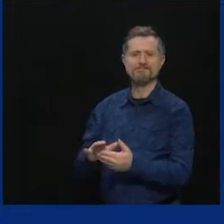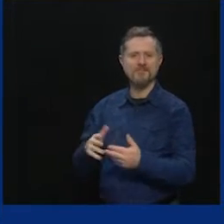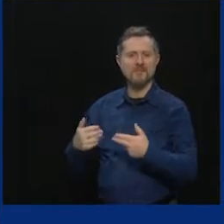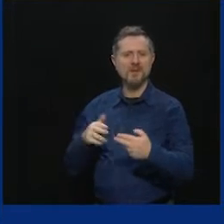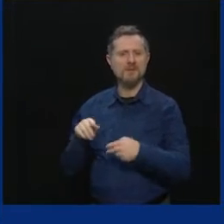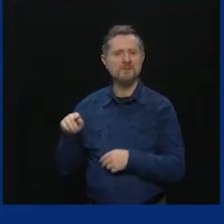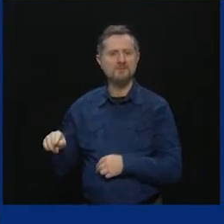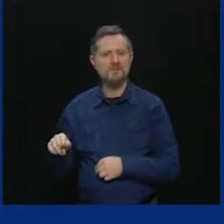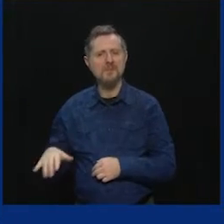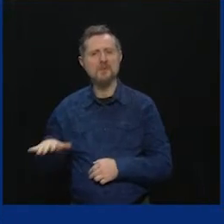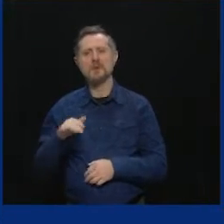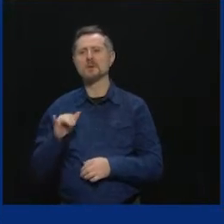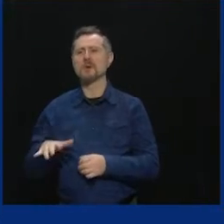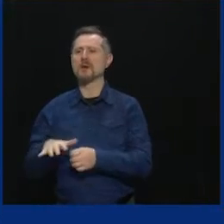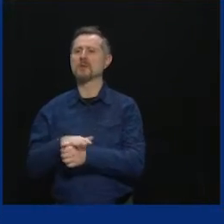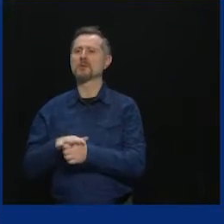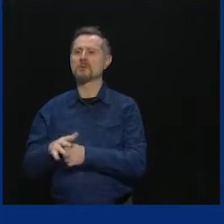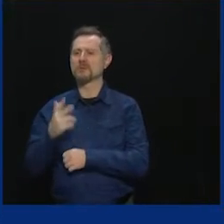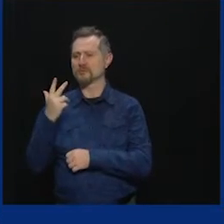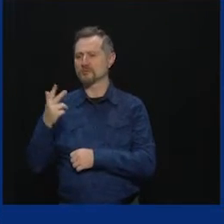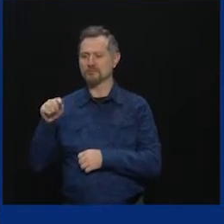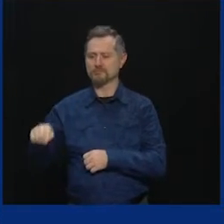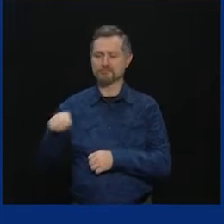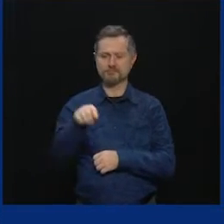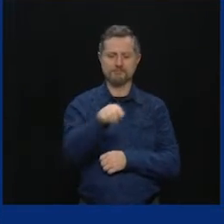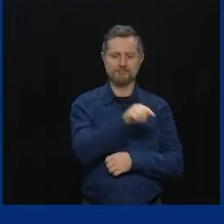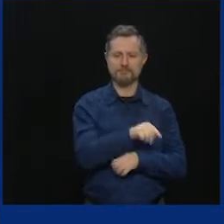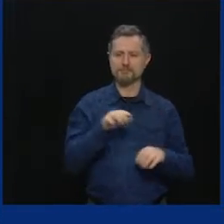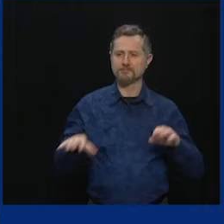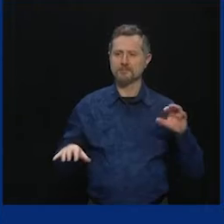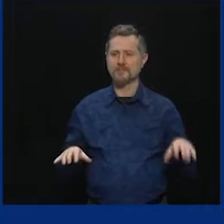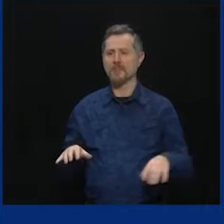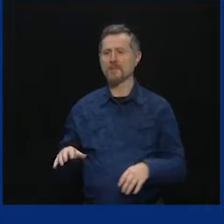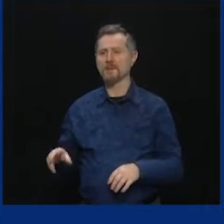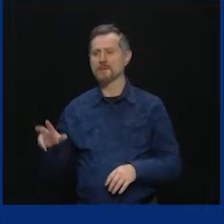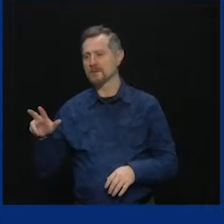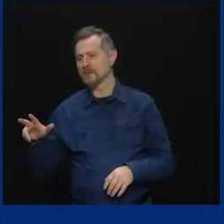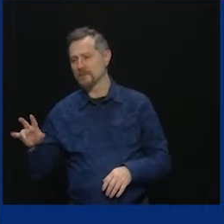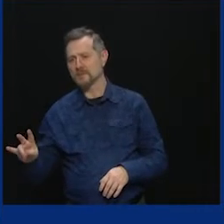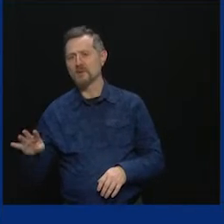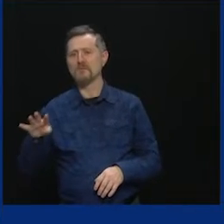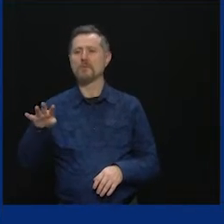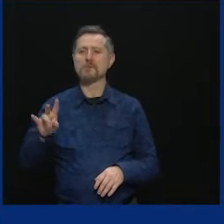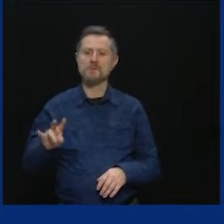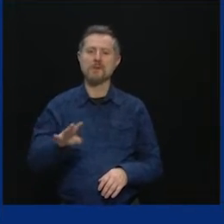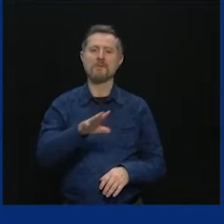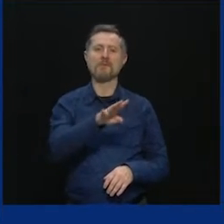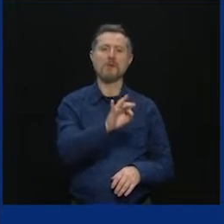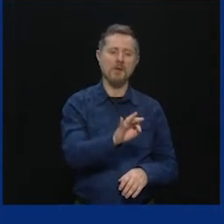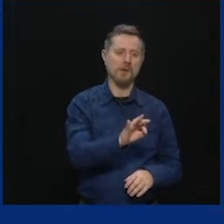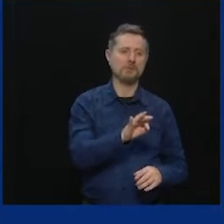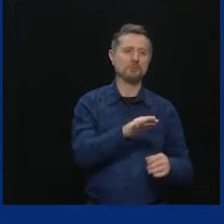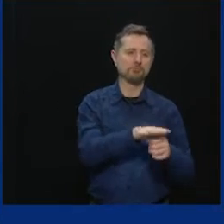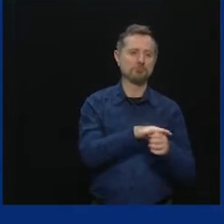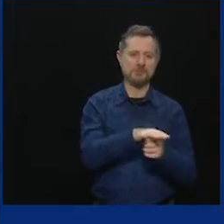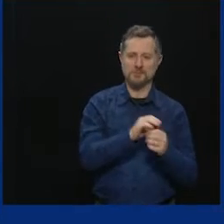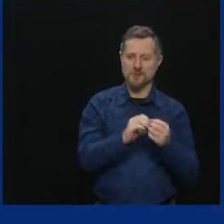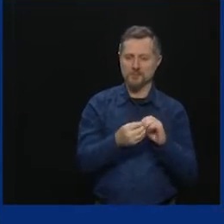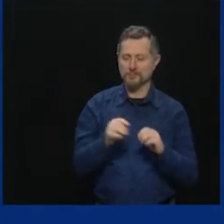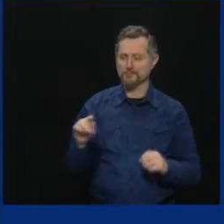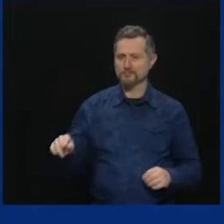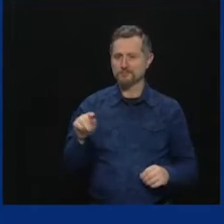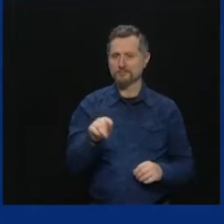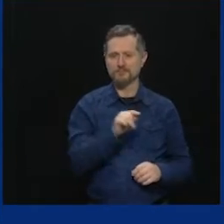in the 43rd Precinct, the 47th, and the 49th Precincts. In our inception 7 years ago, Stand Up to Violence was one